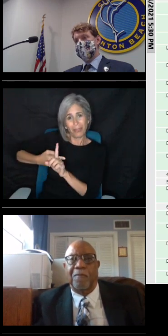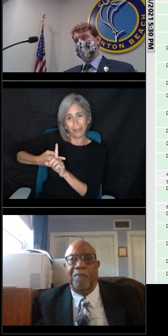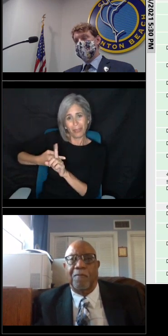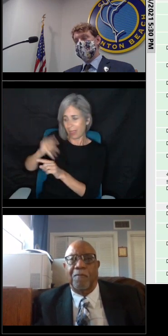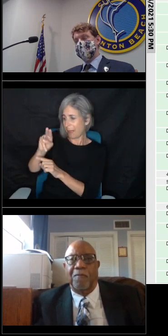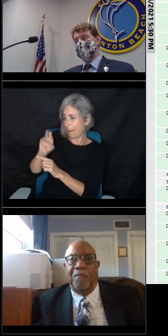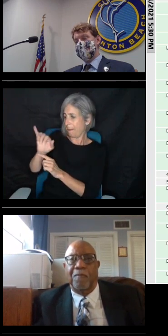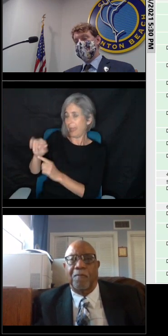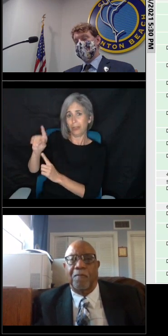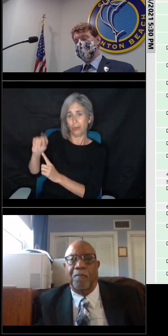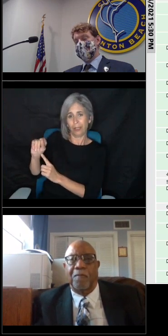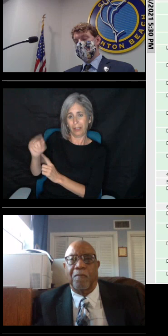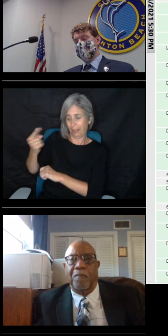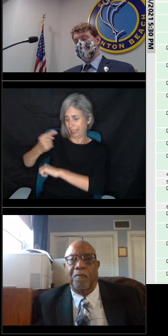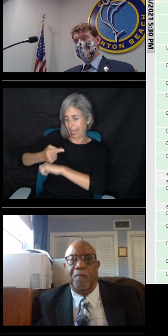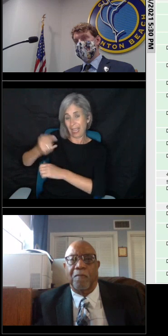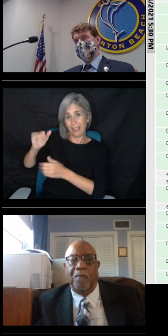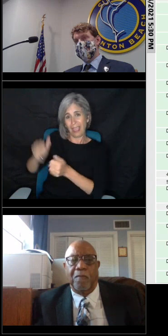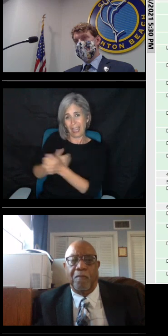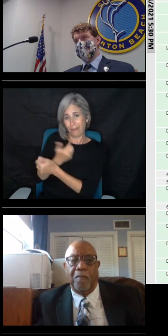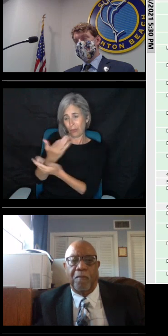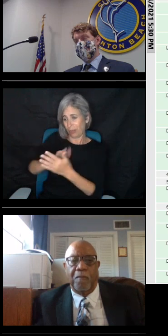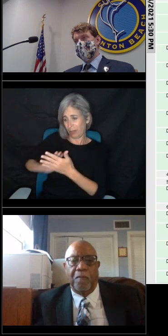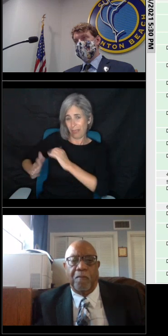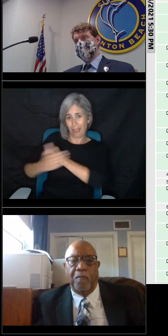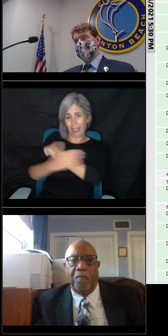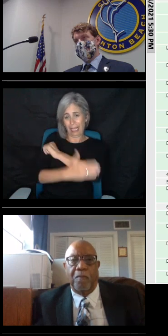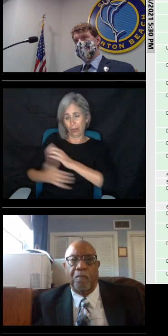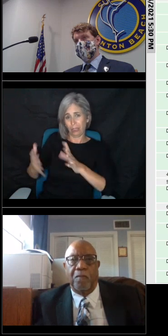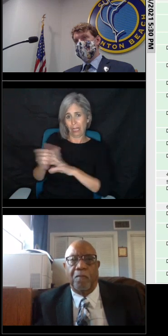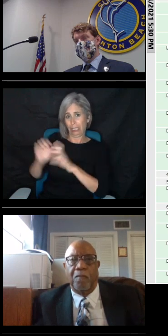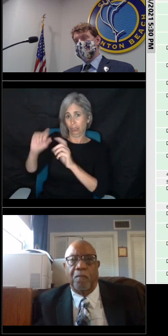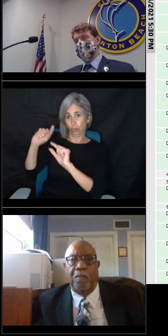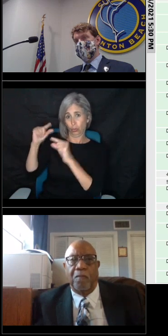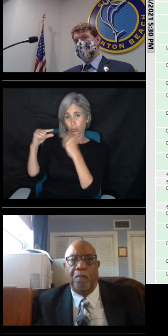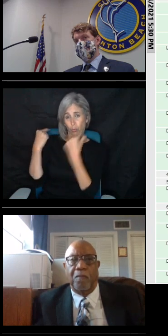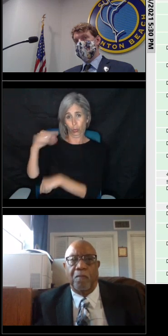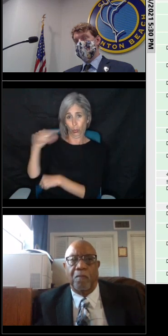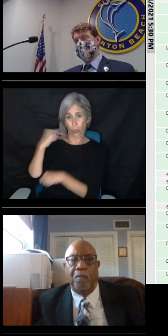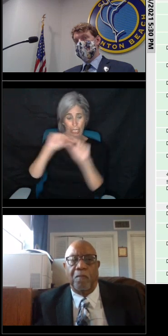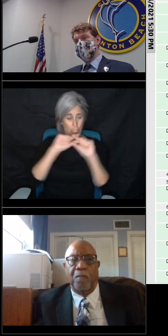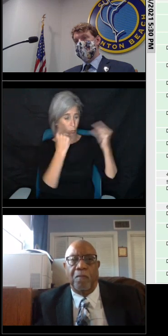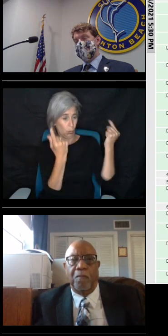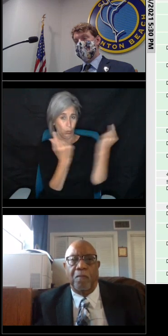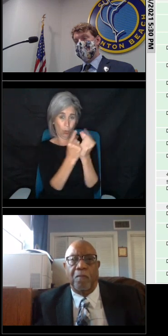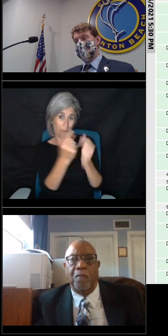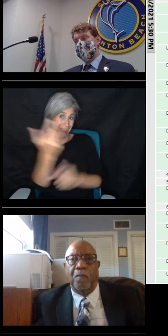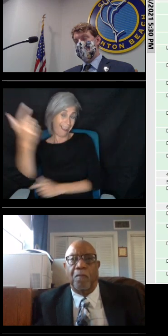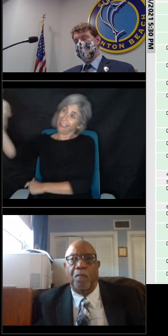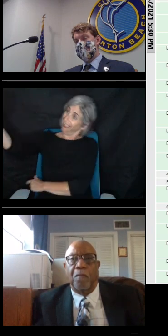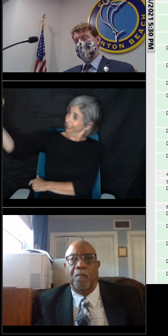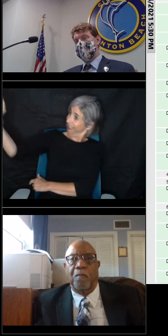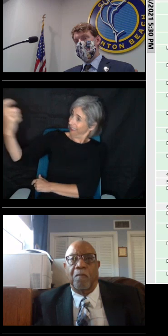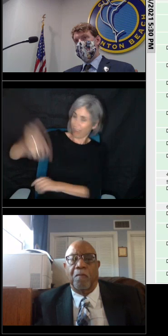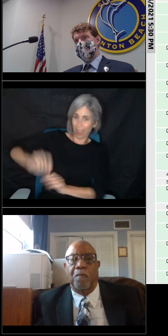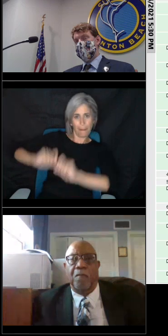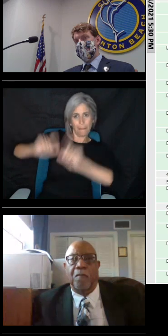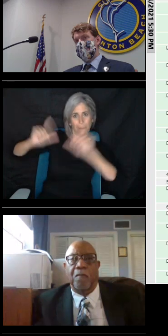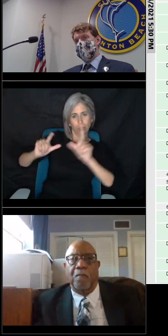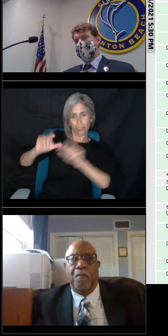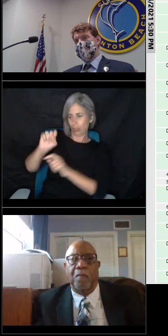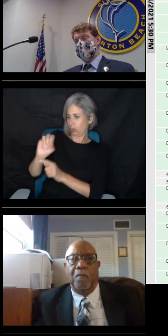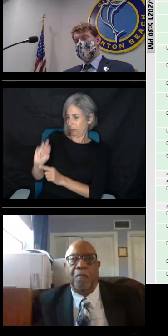20th is the day when everyone in the county takes green group selfies to post on social media. A special thank